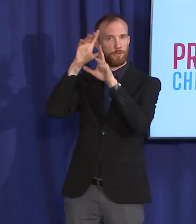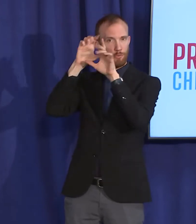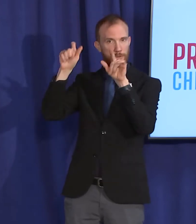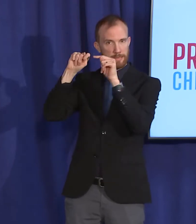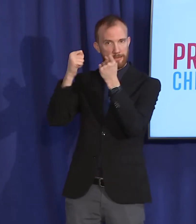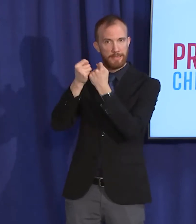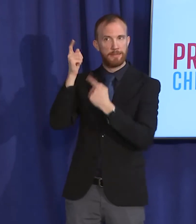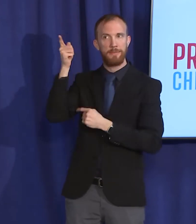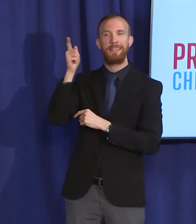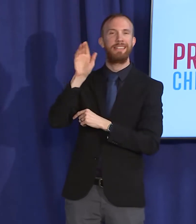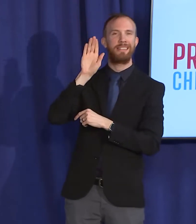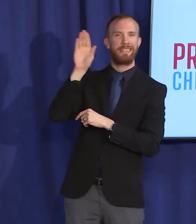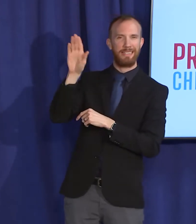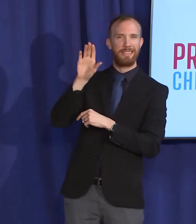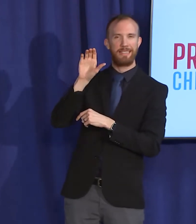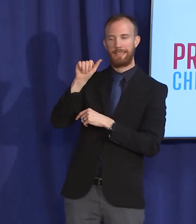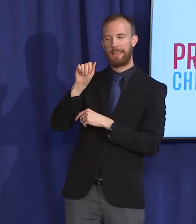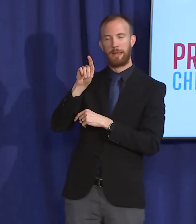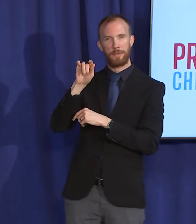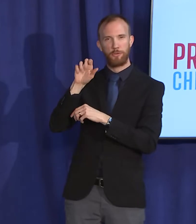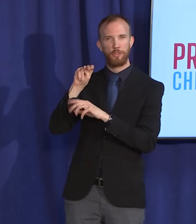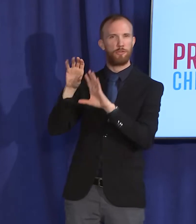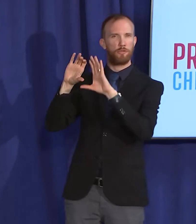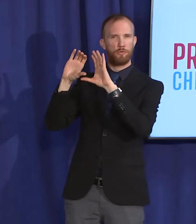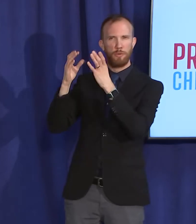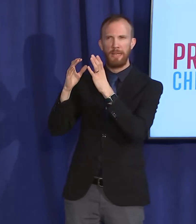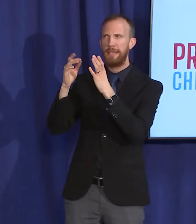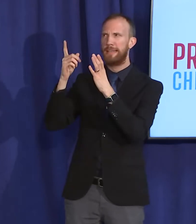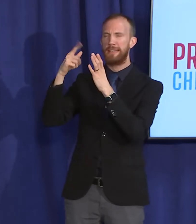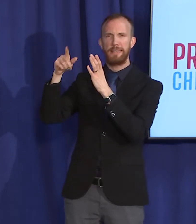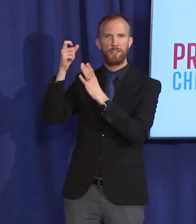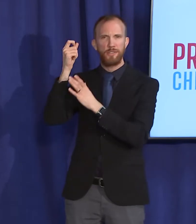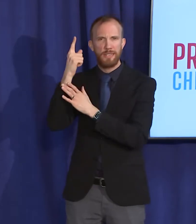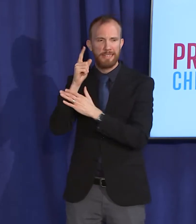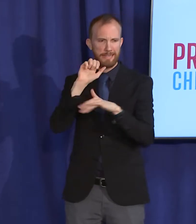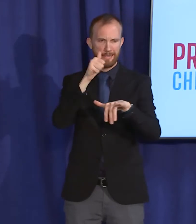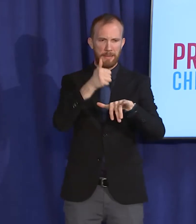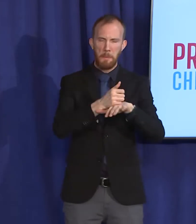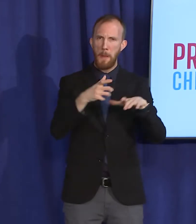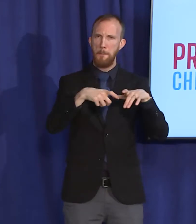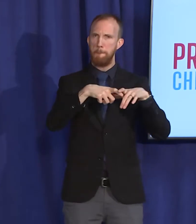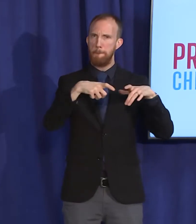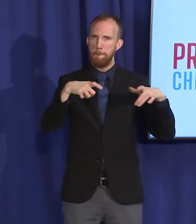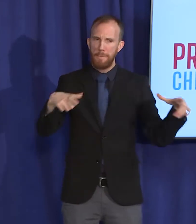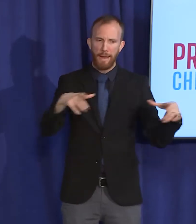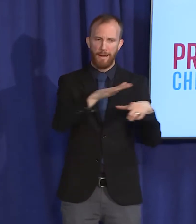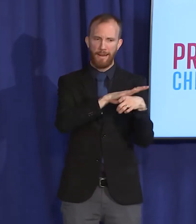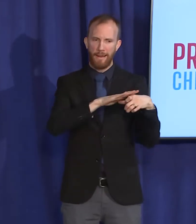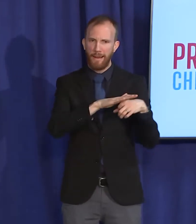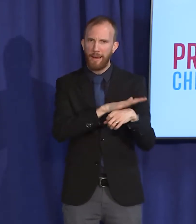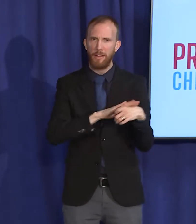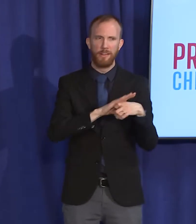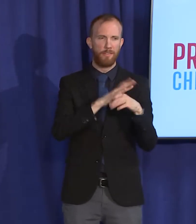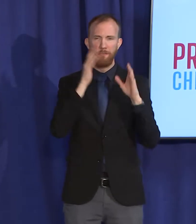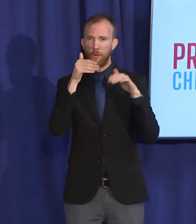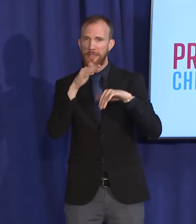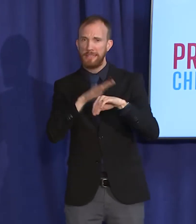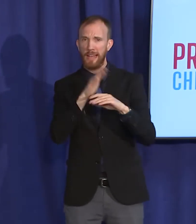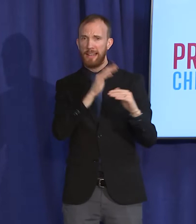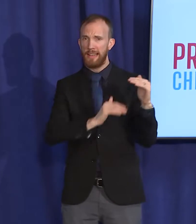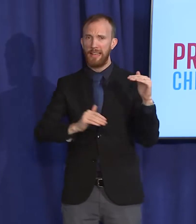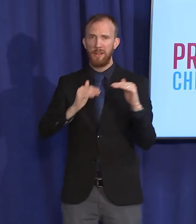administration, for recognizing the importance of these kind of sites and placing an emphasis on equity. I want to